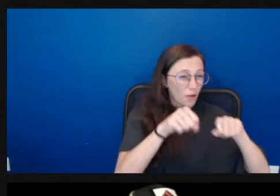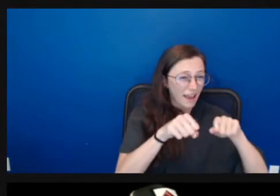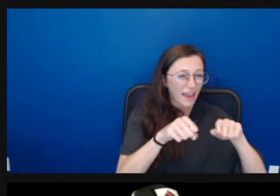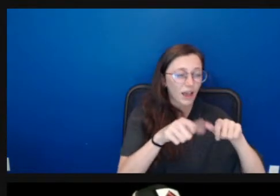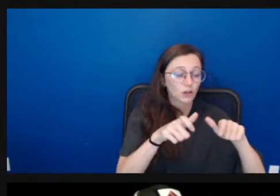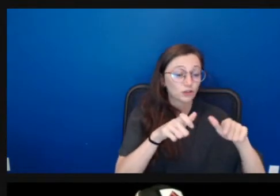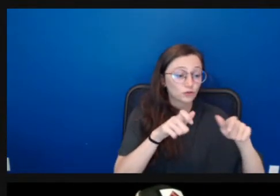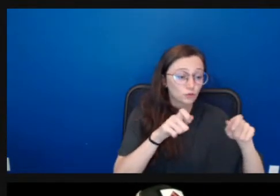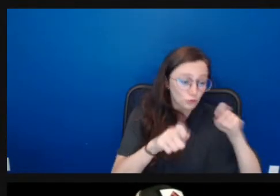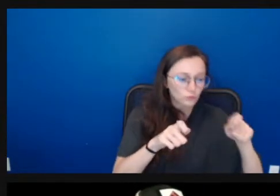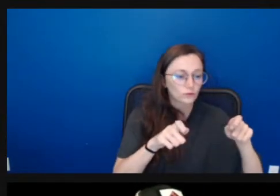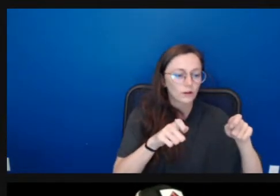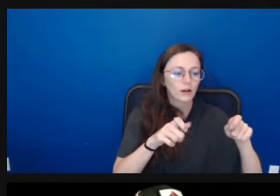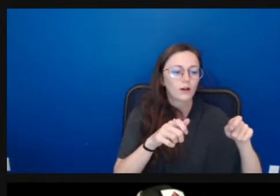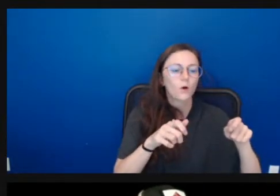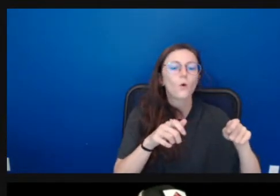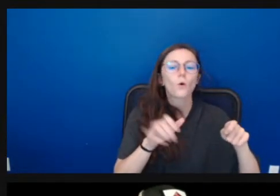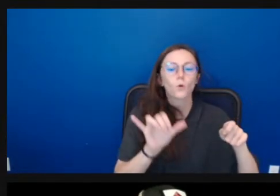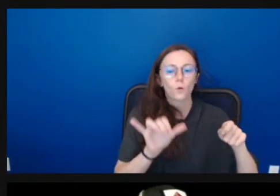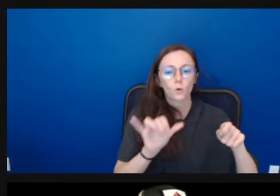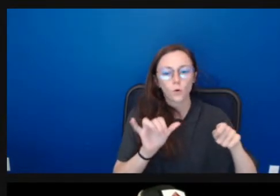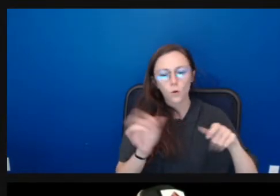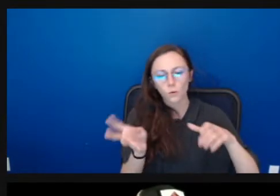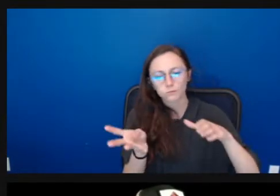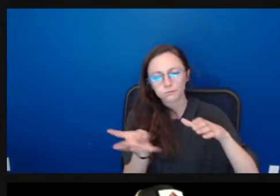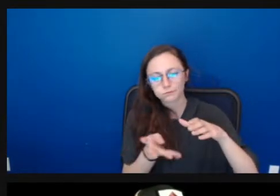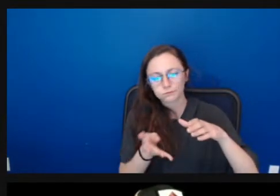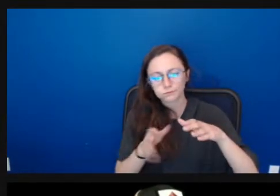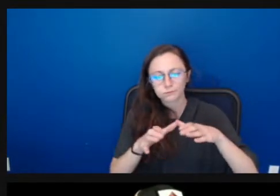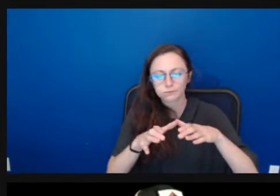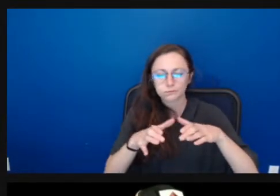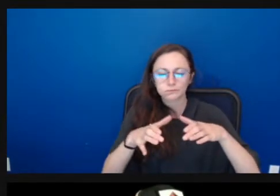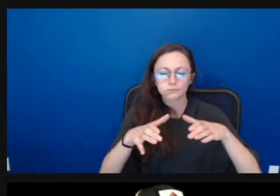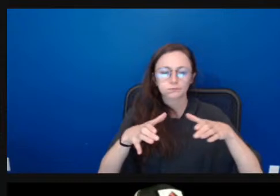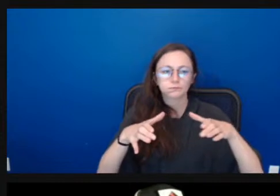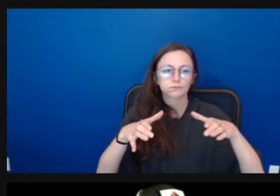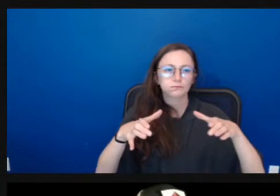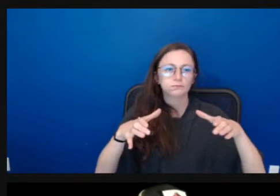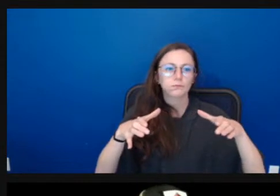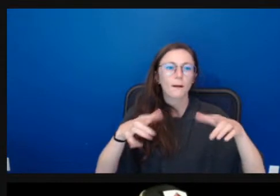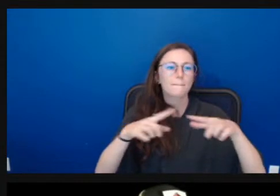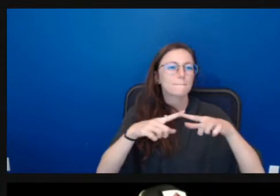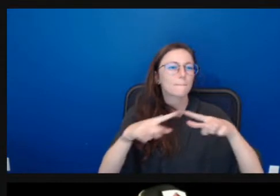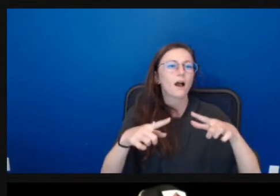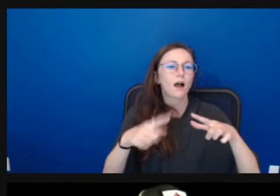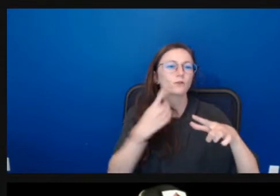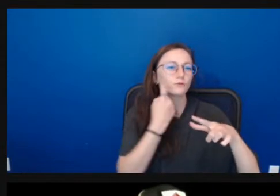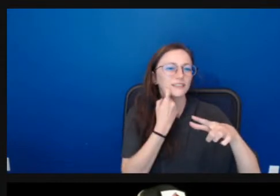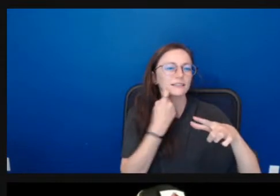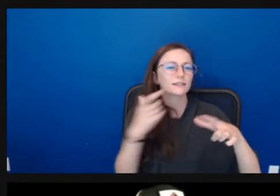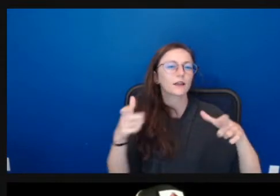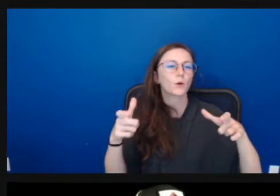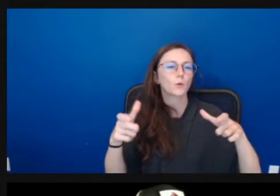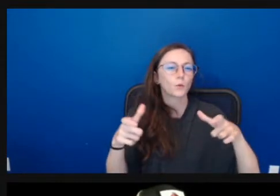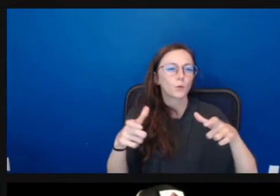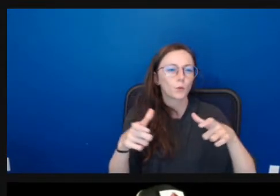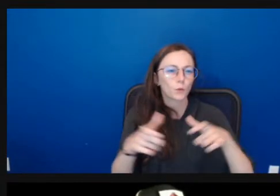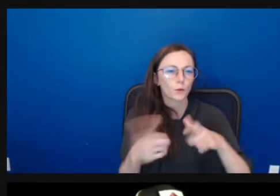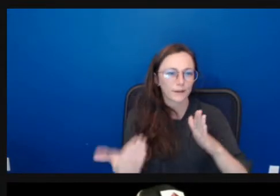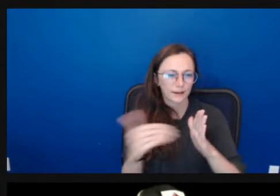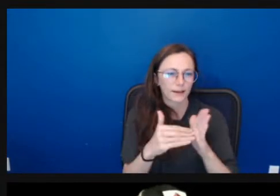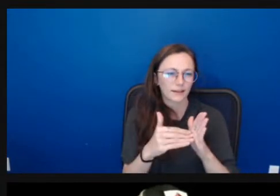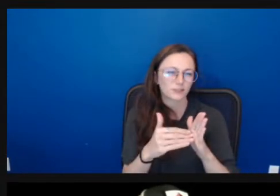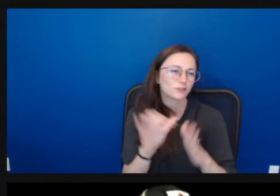very slowly. And since then, it seems to have resumed its deflation-inflation cycles, which is its normal pattern